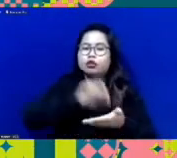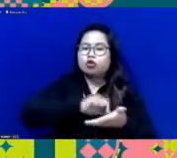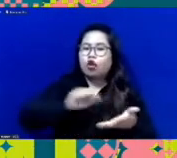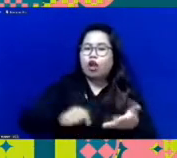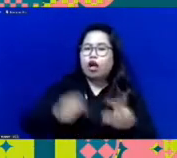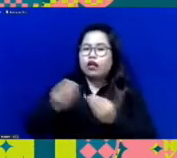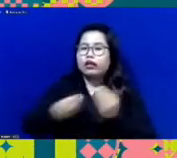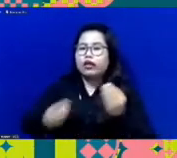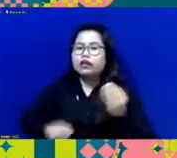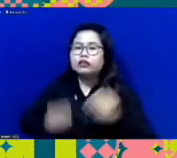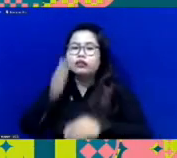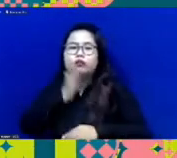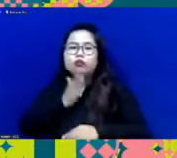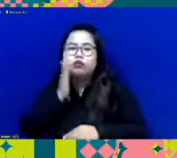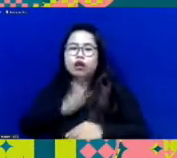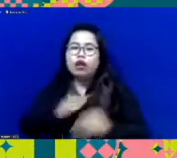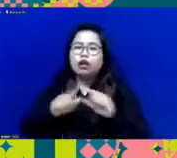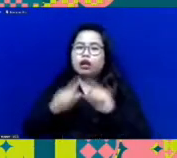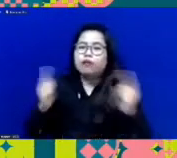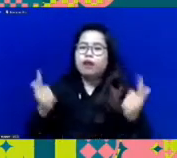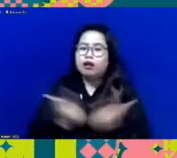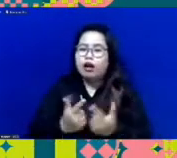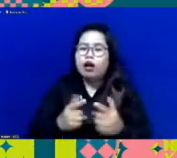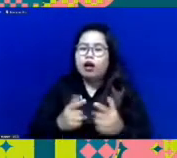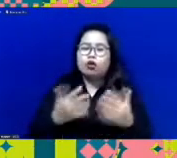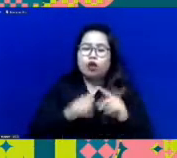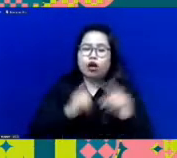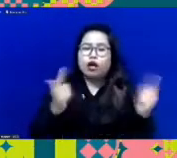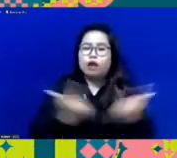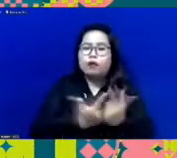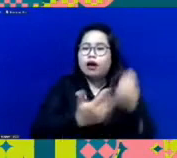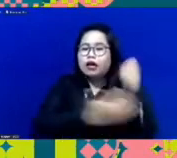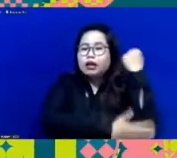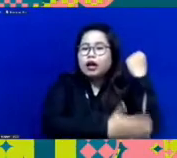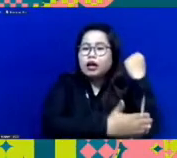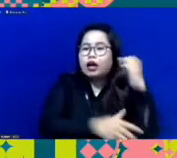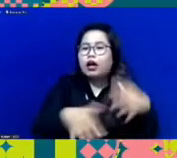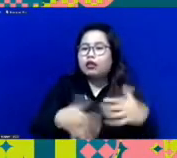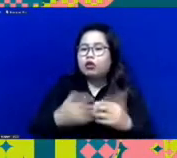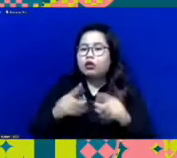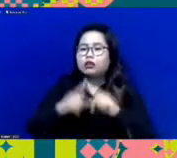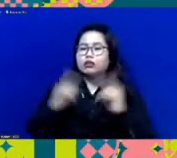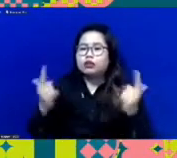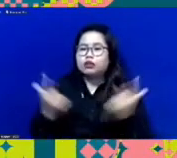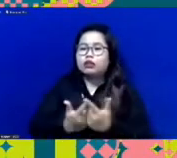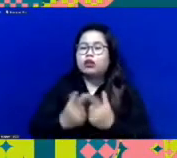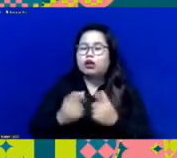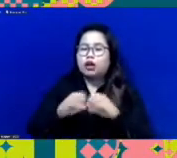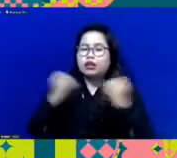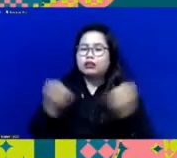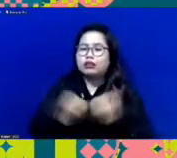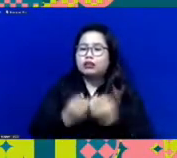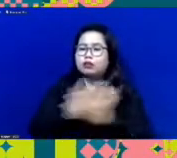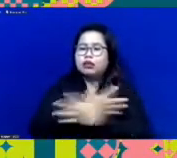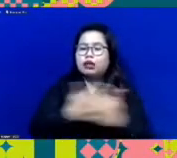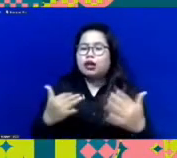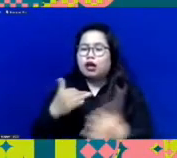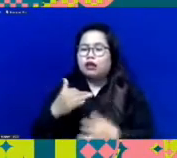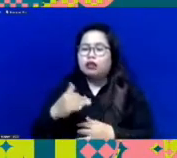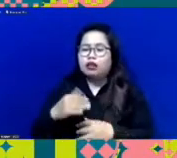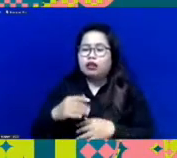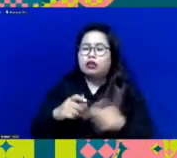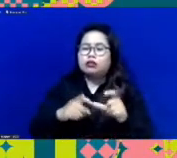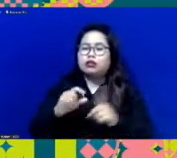state institutions, but also civil society institutions, MISC, the foundations, NGOs, and then to see this